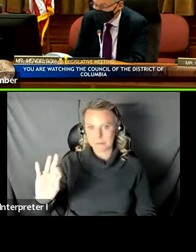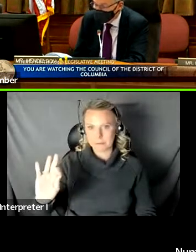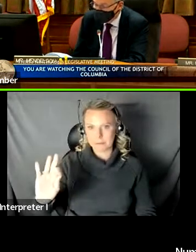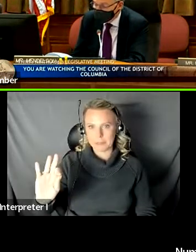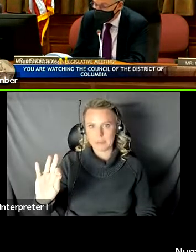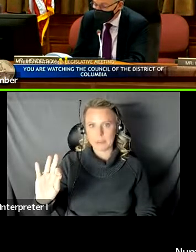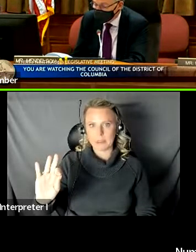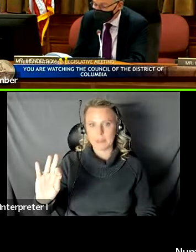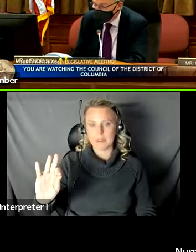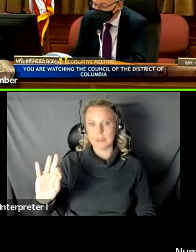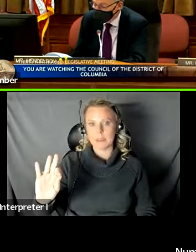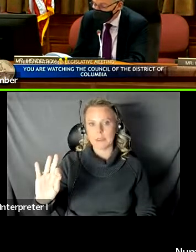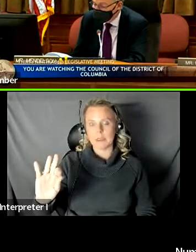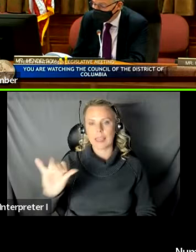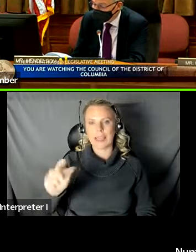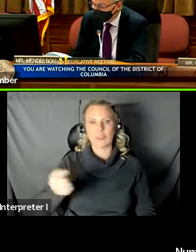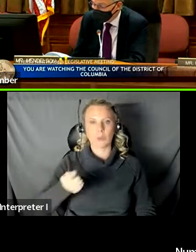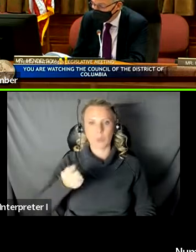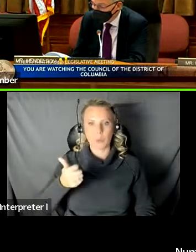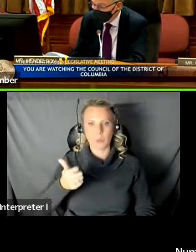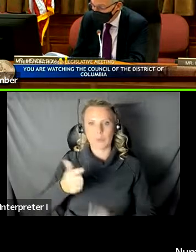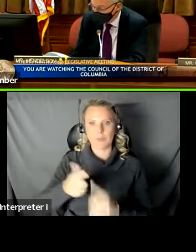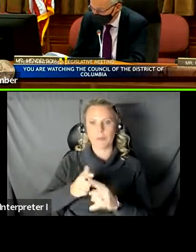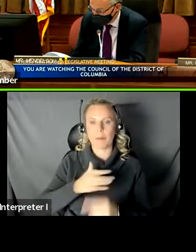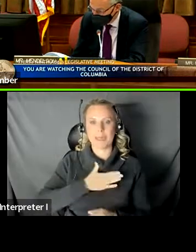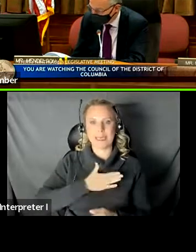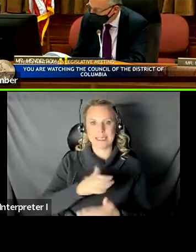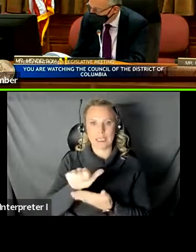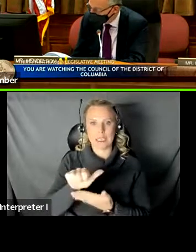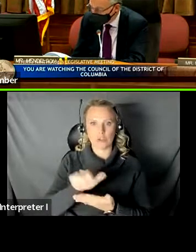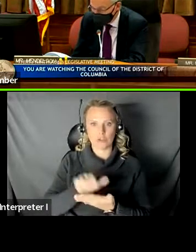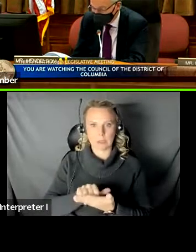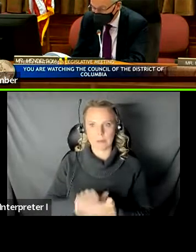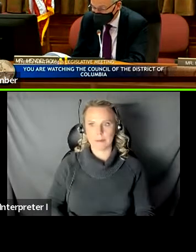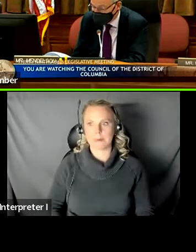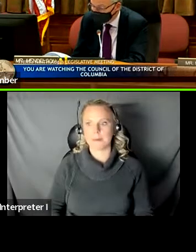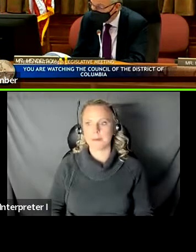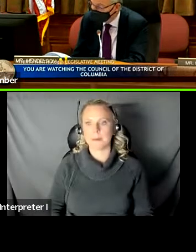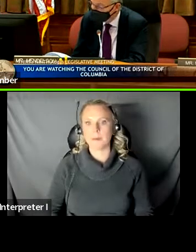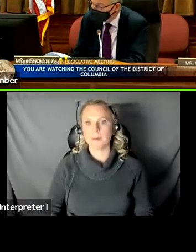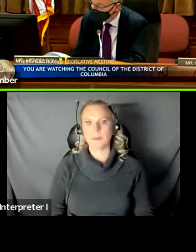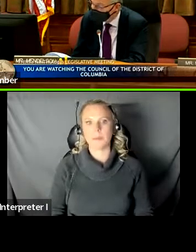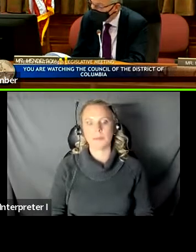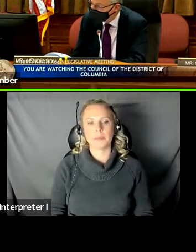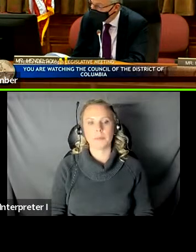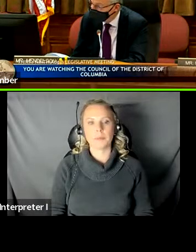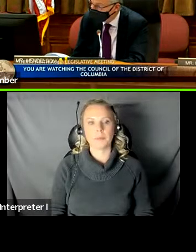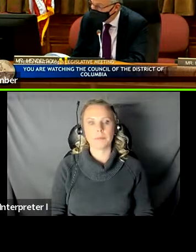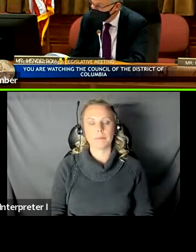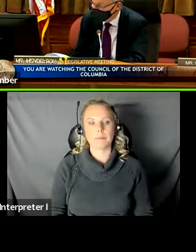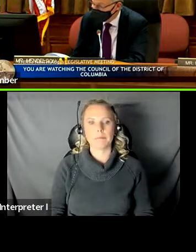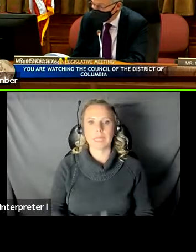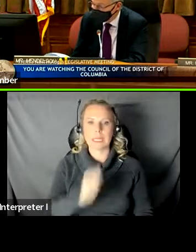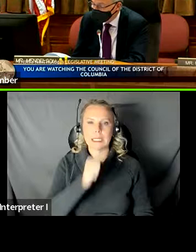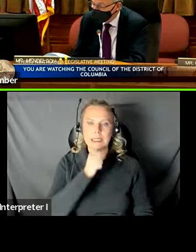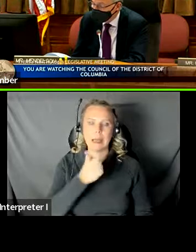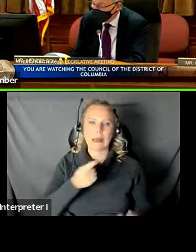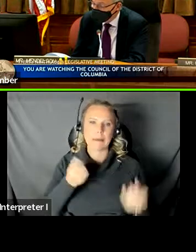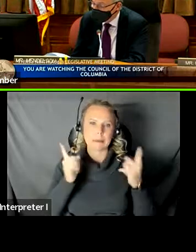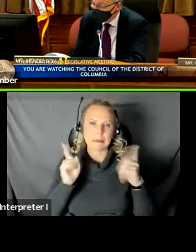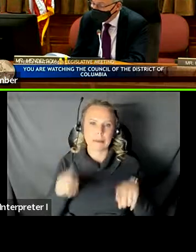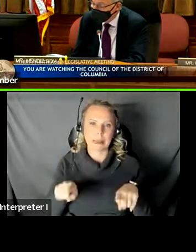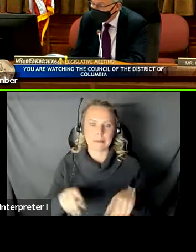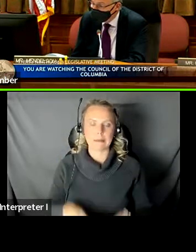is removed from the consent agenda. It's non-consent.